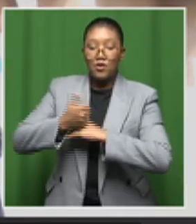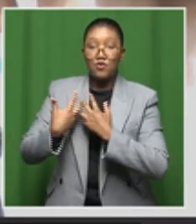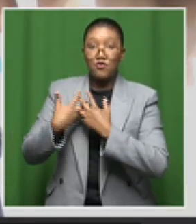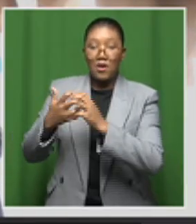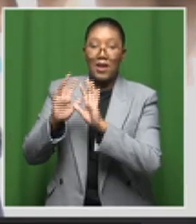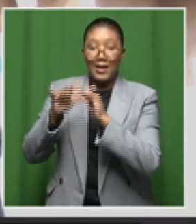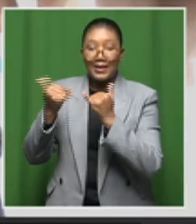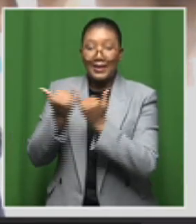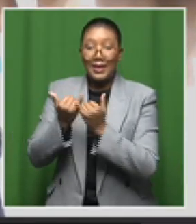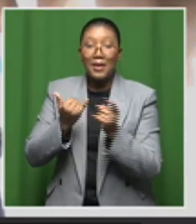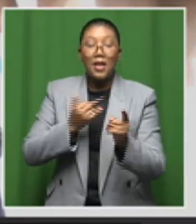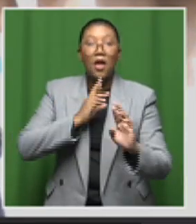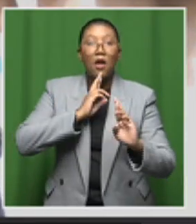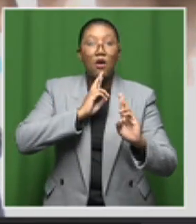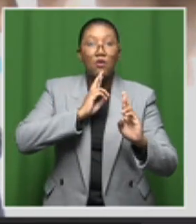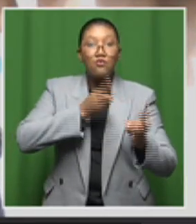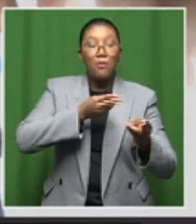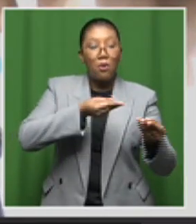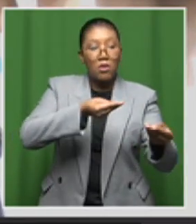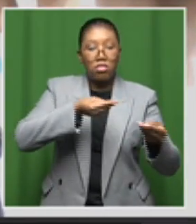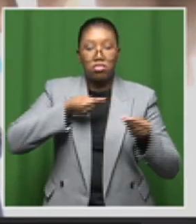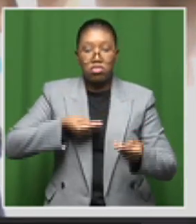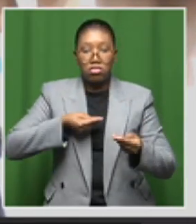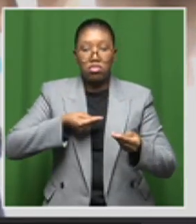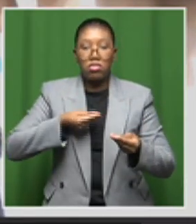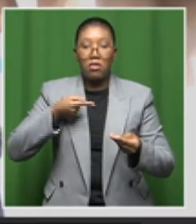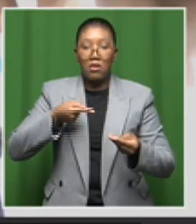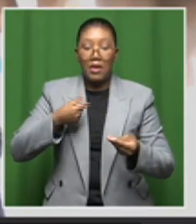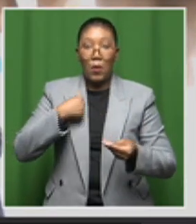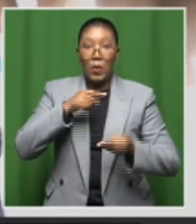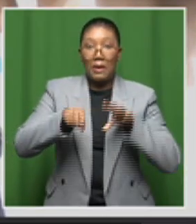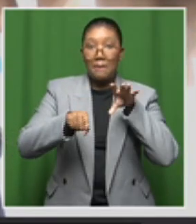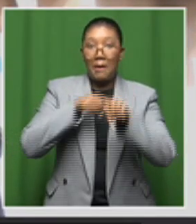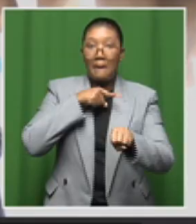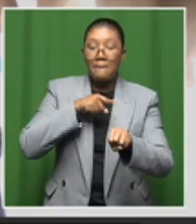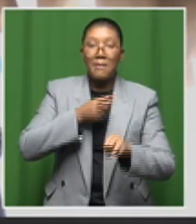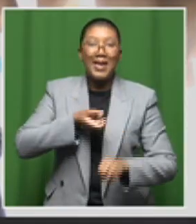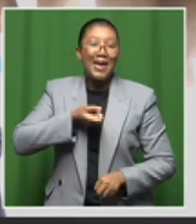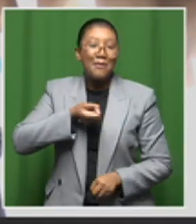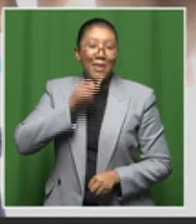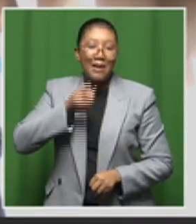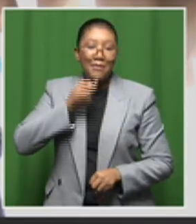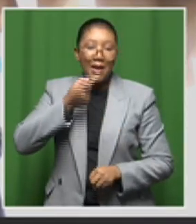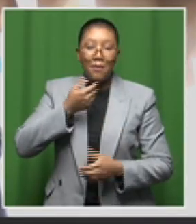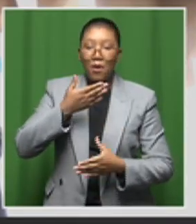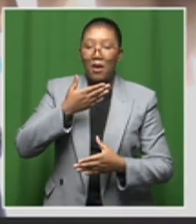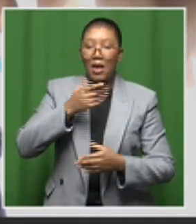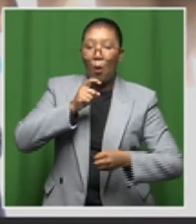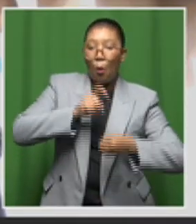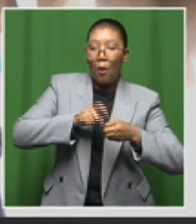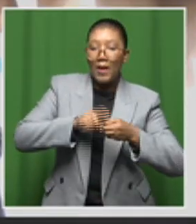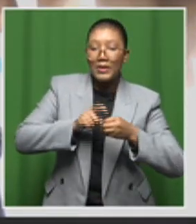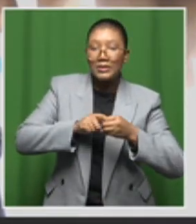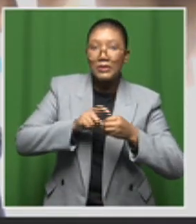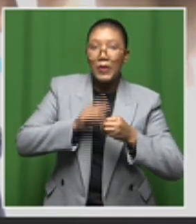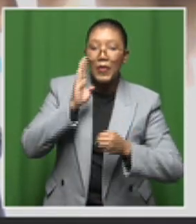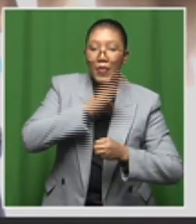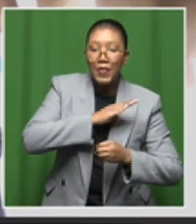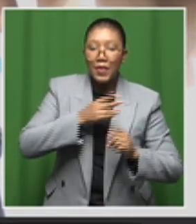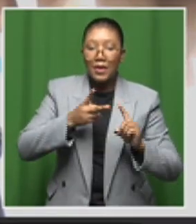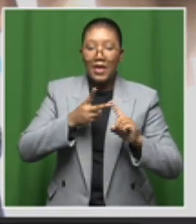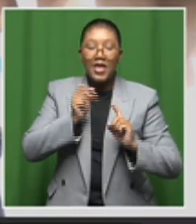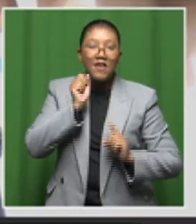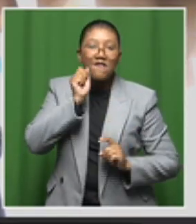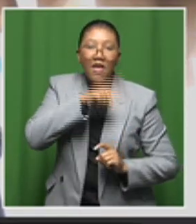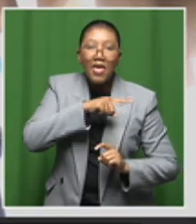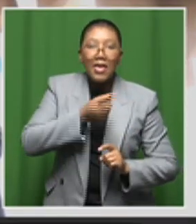reports to us of any substandard and falsified products, we address that and we ensure that the